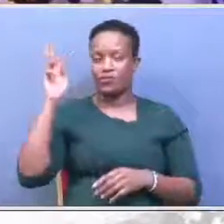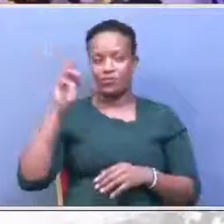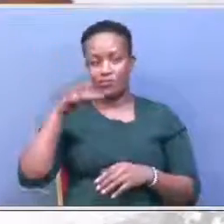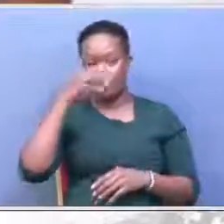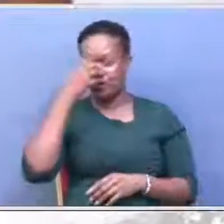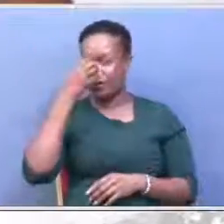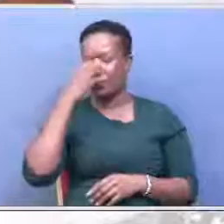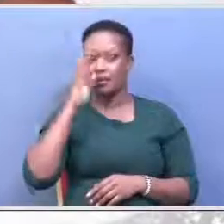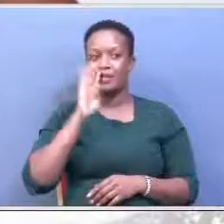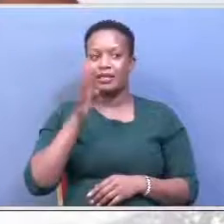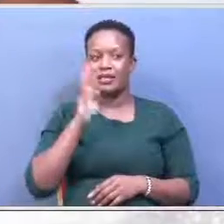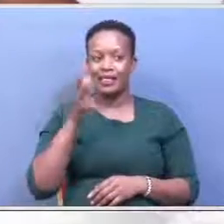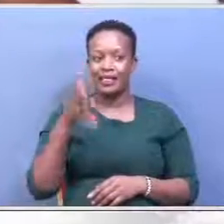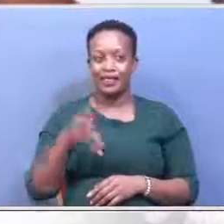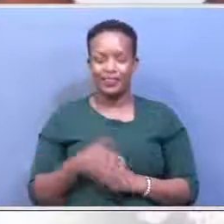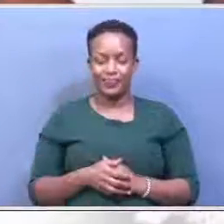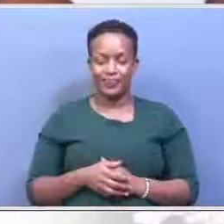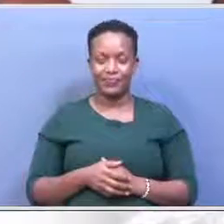In our midst,